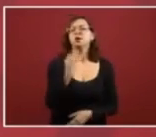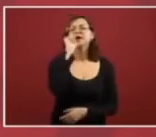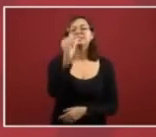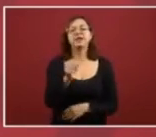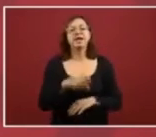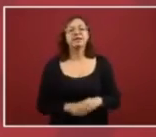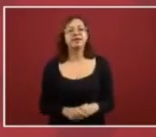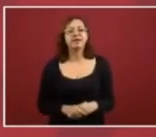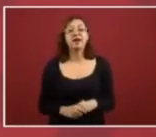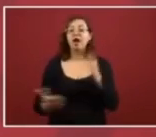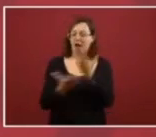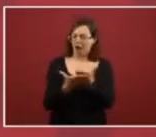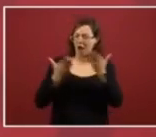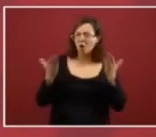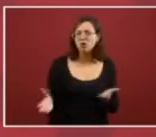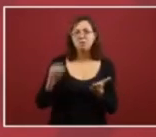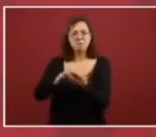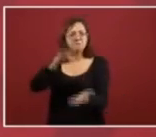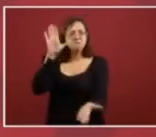is a grave crime,